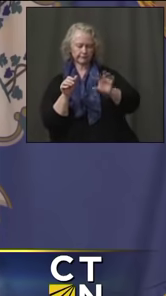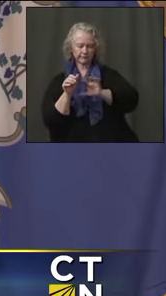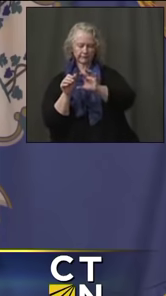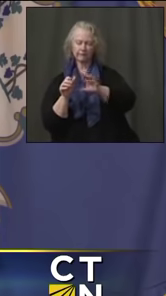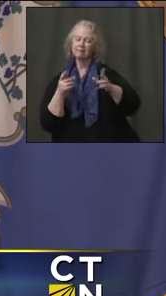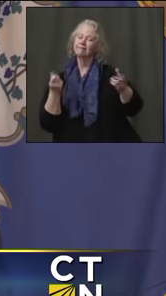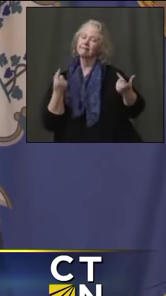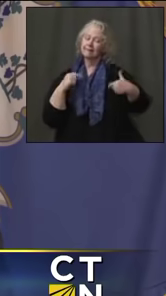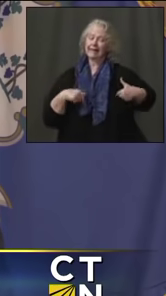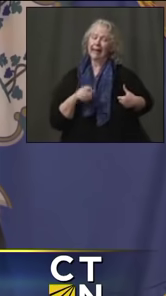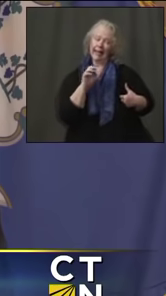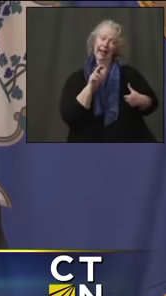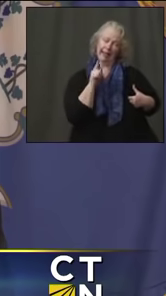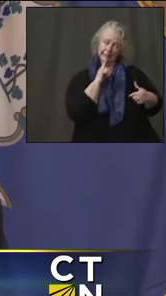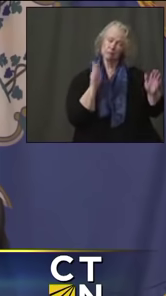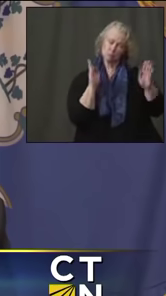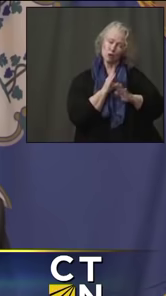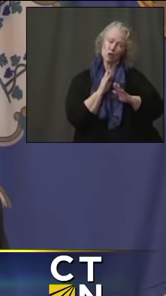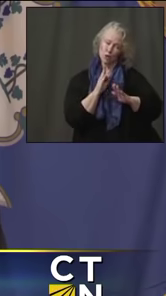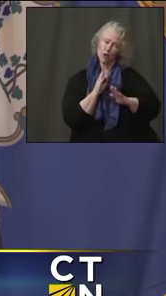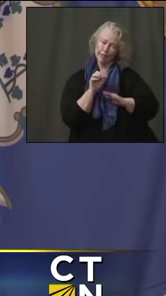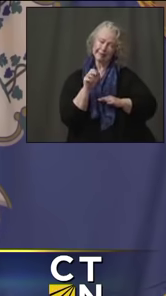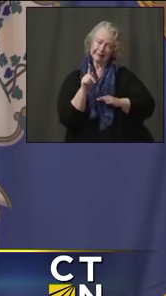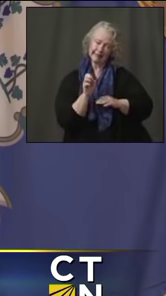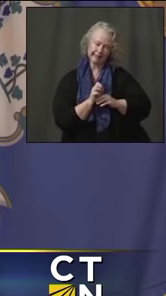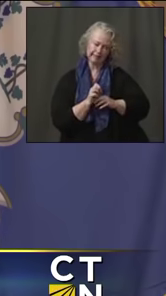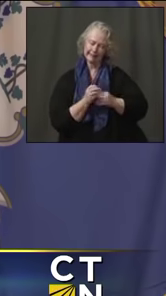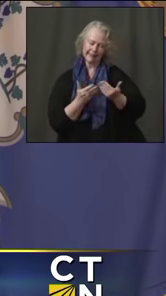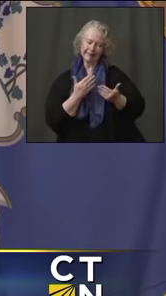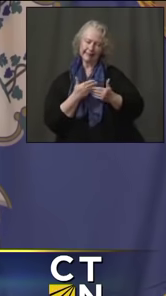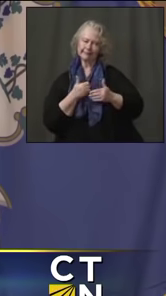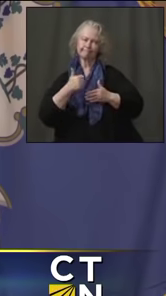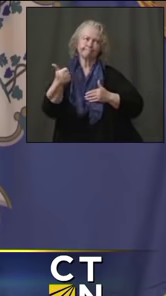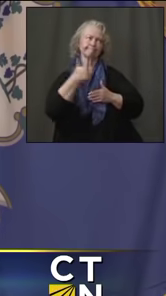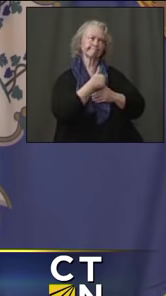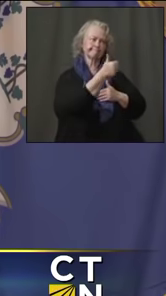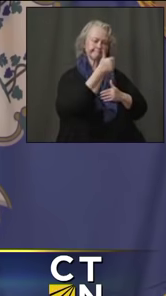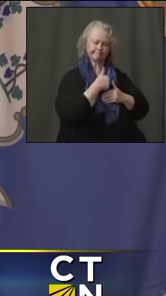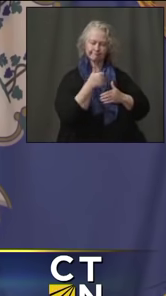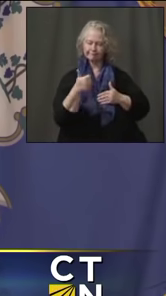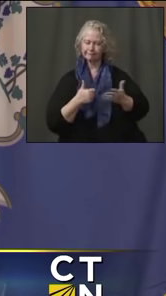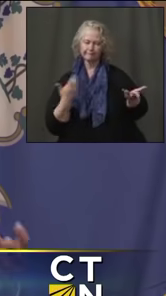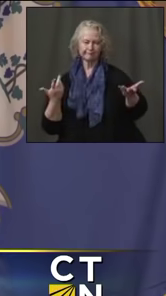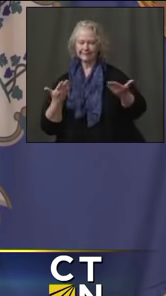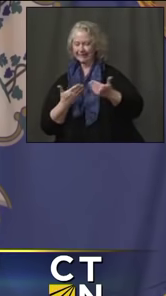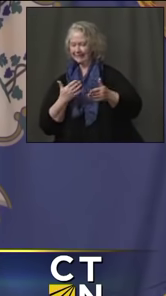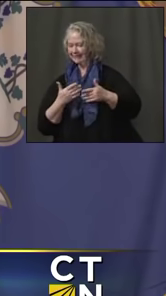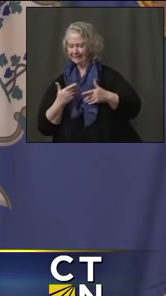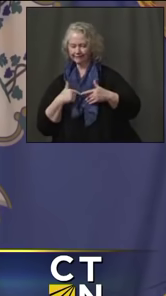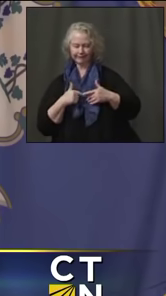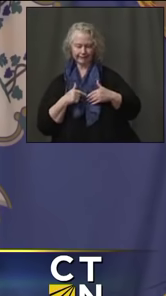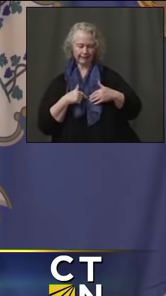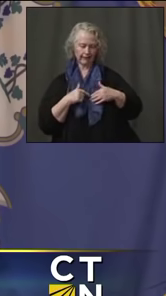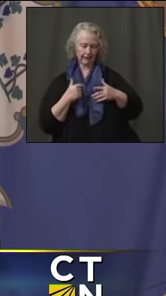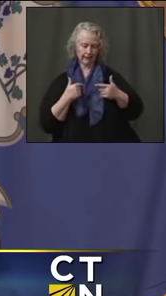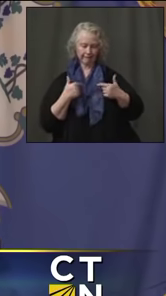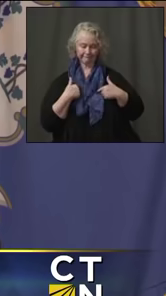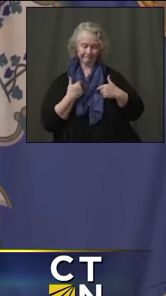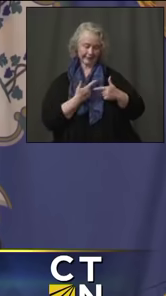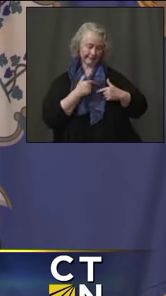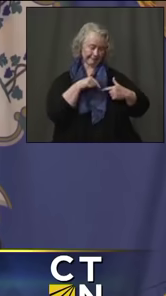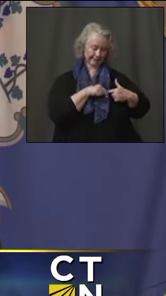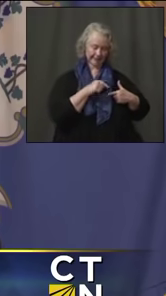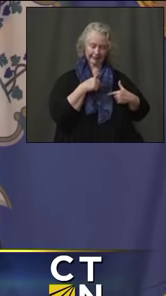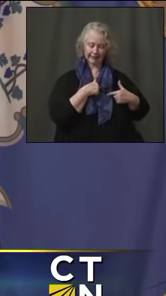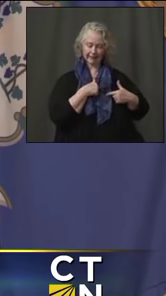state, and it's easy to traverse, it's easy for everybody to drive up to New London if you opened your restaurants and they were closed